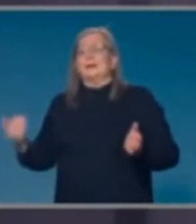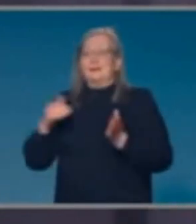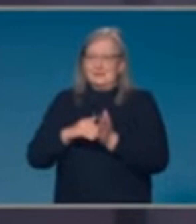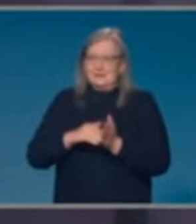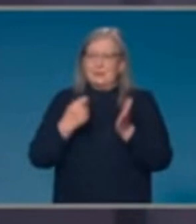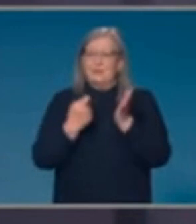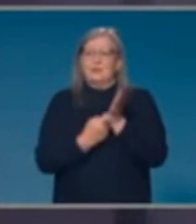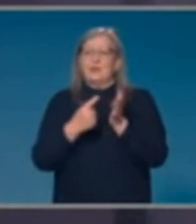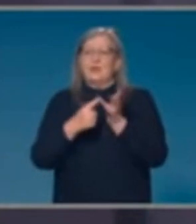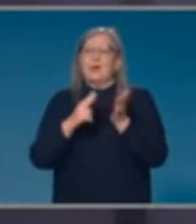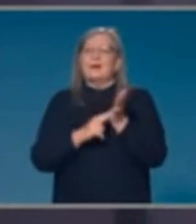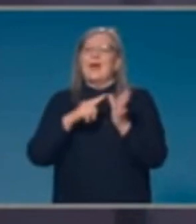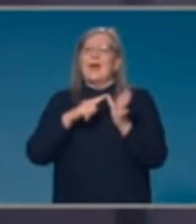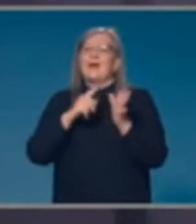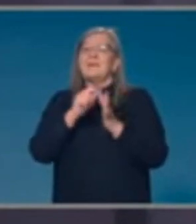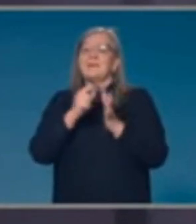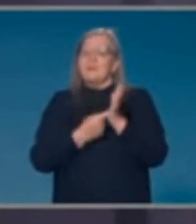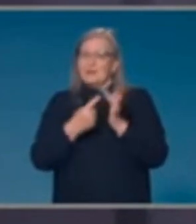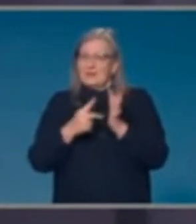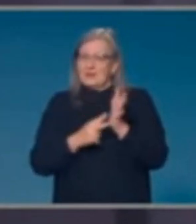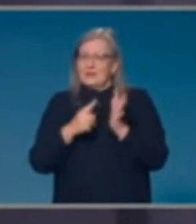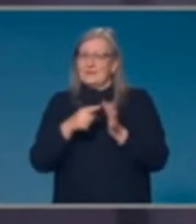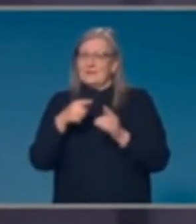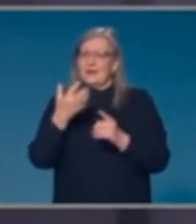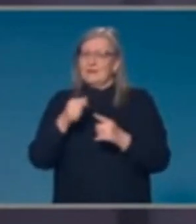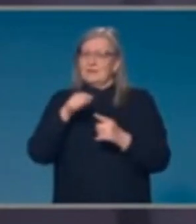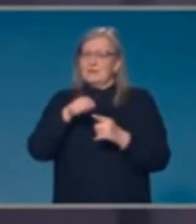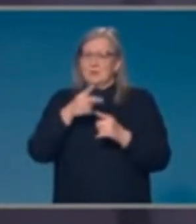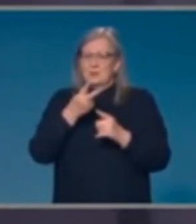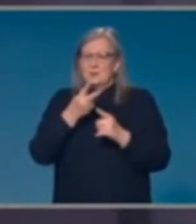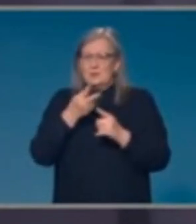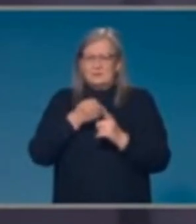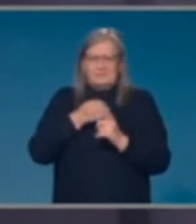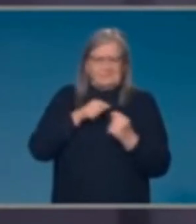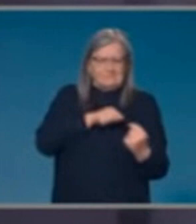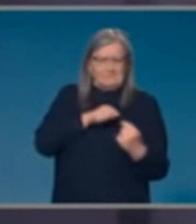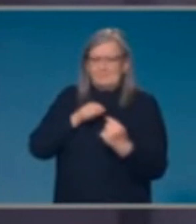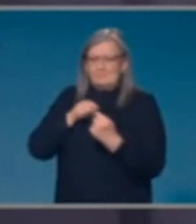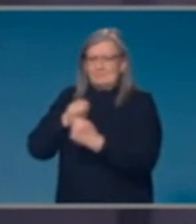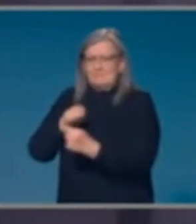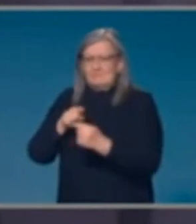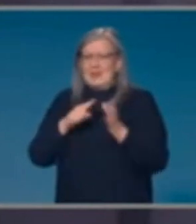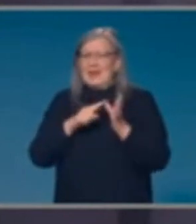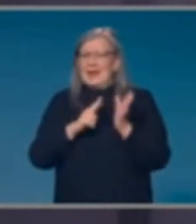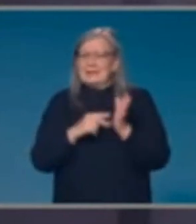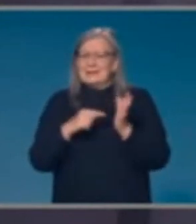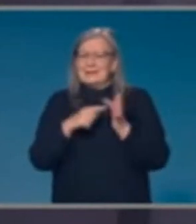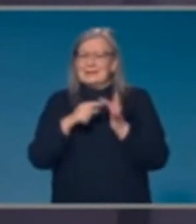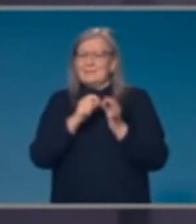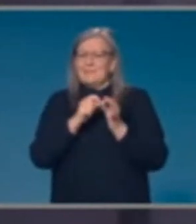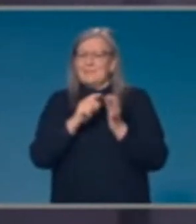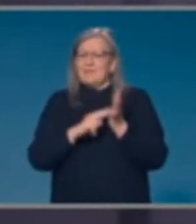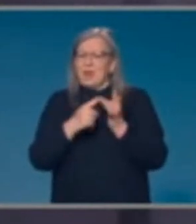Ronapreve combined monoclonal antibody treatment, and so once it gets through all of the final trials and the